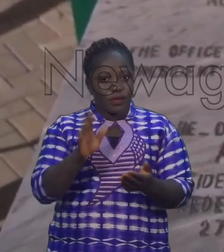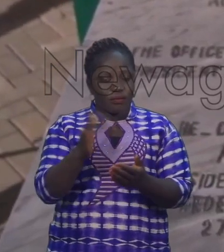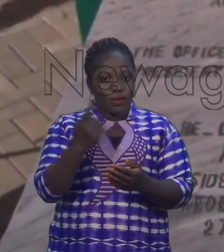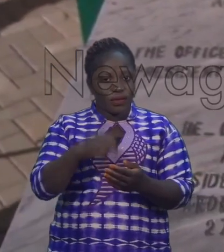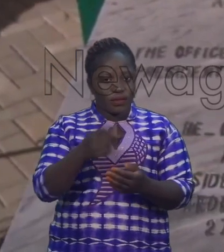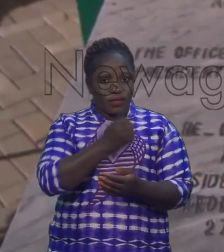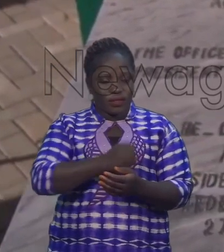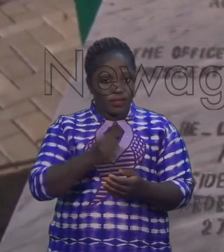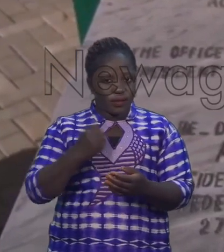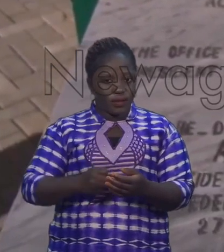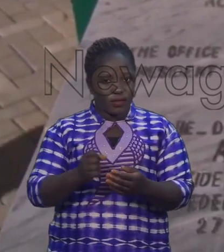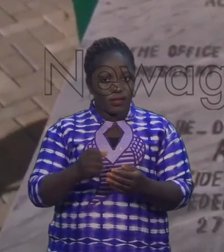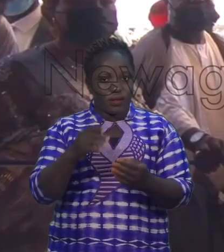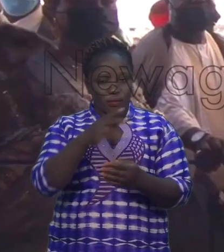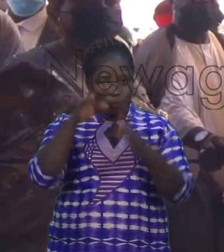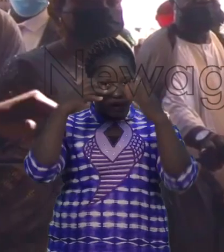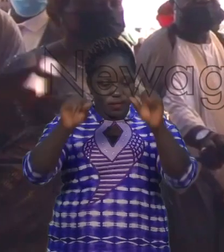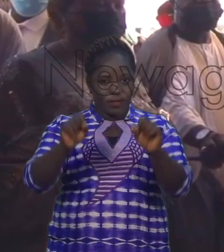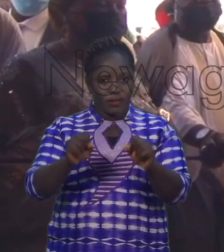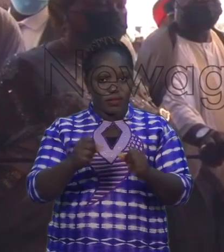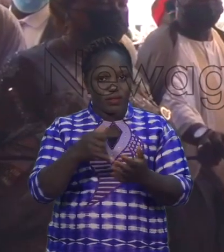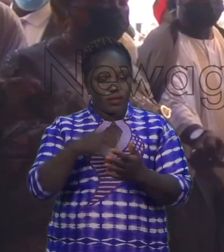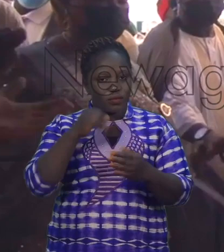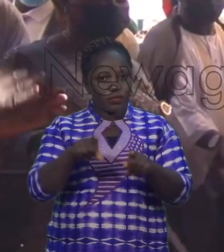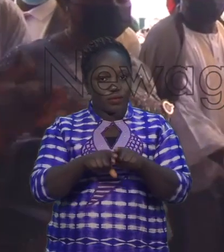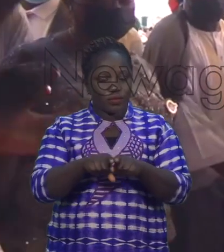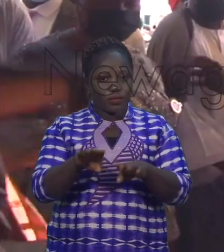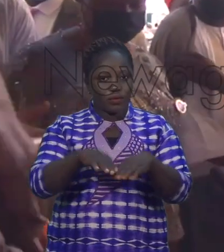also commissioned by the Senate President.